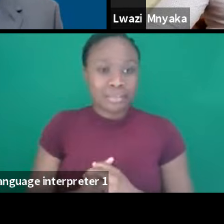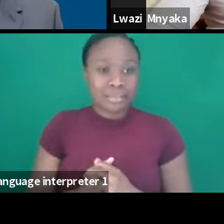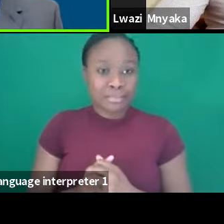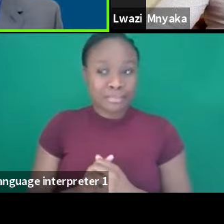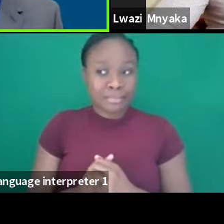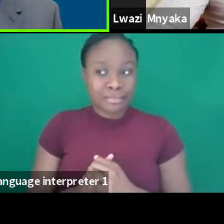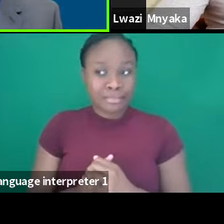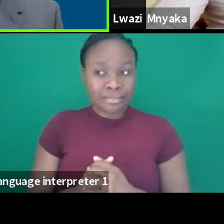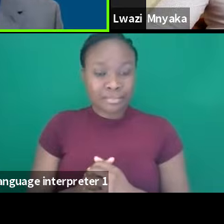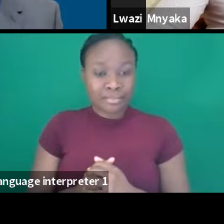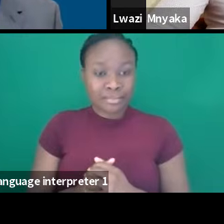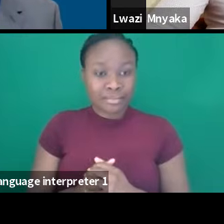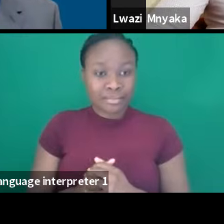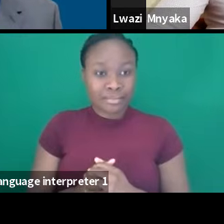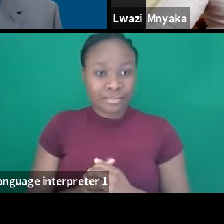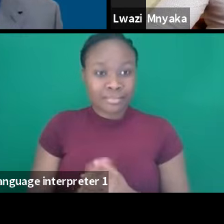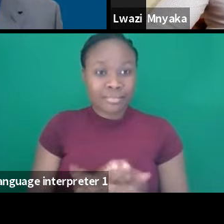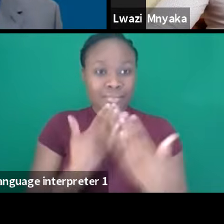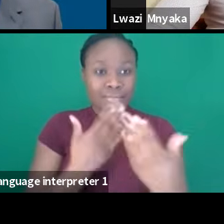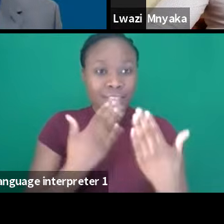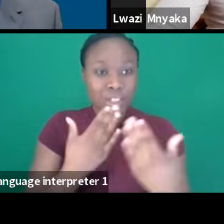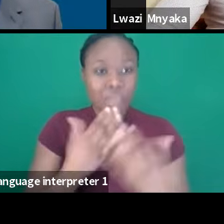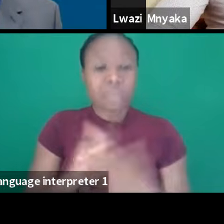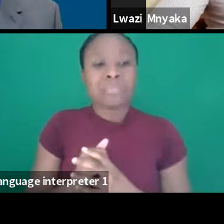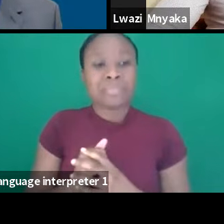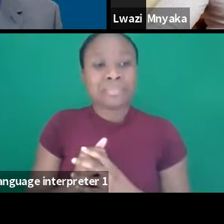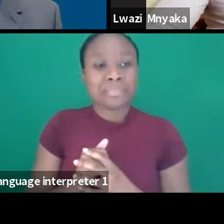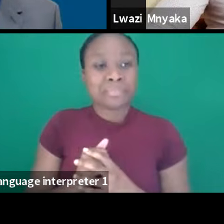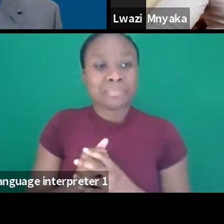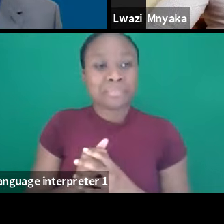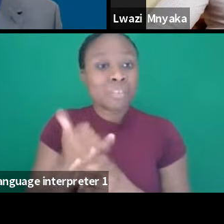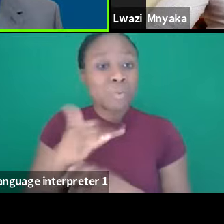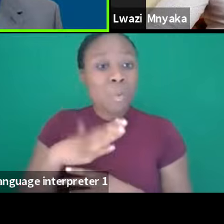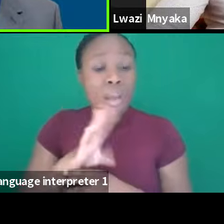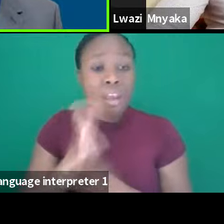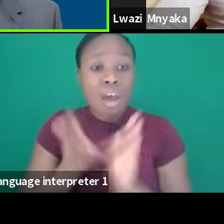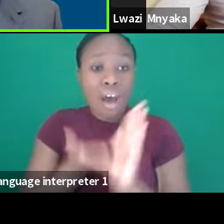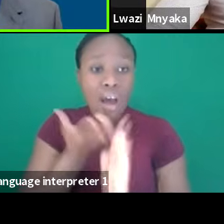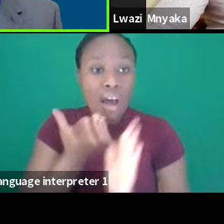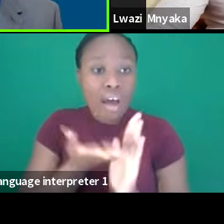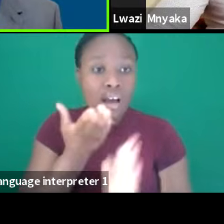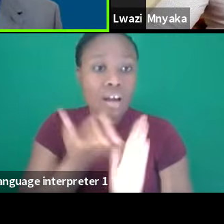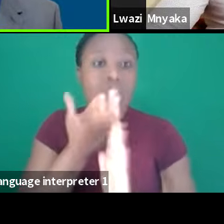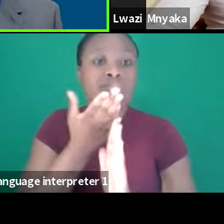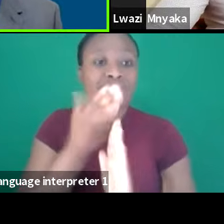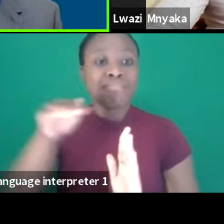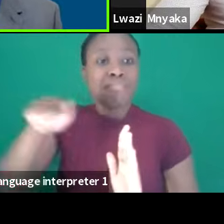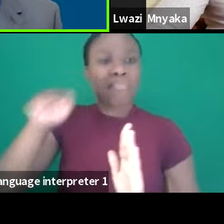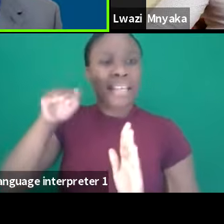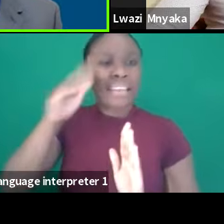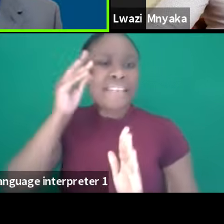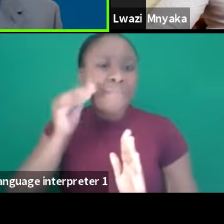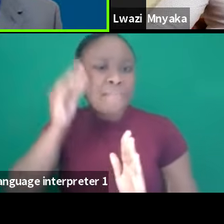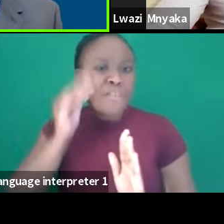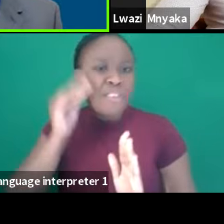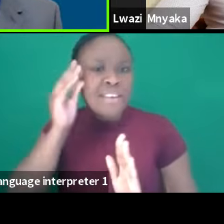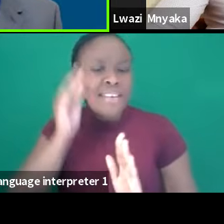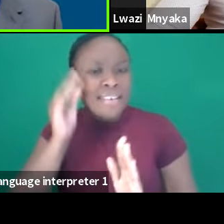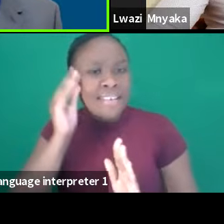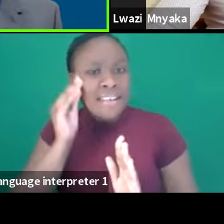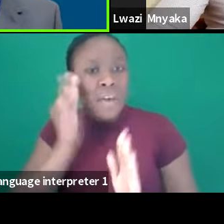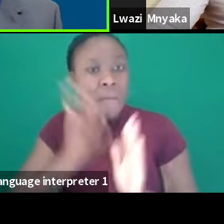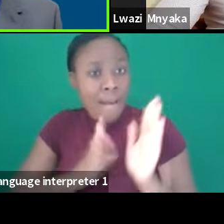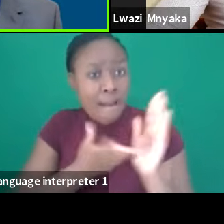Thank you, Mashadi. In terms of updating the banking details and the details